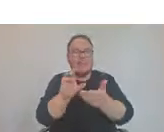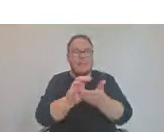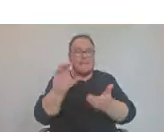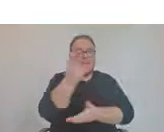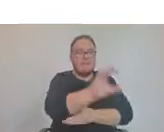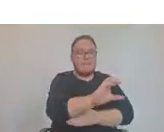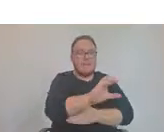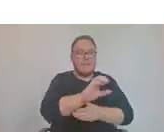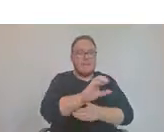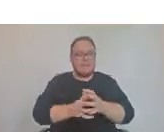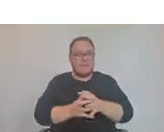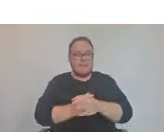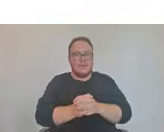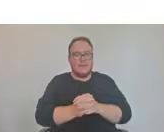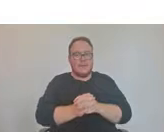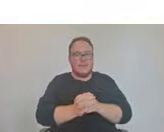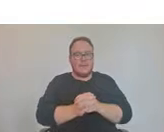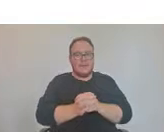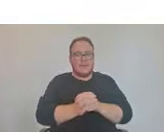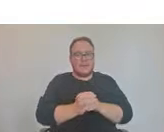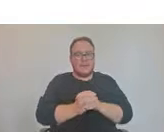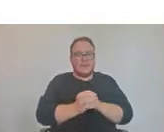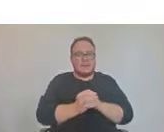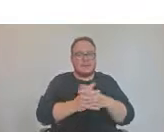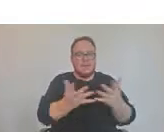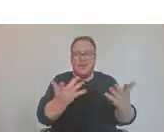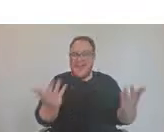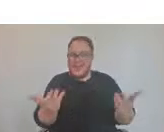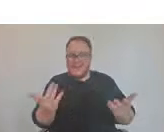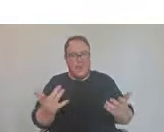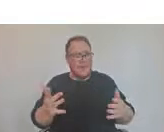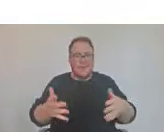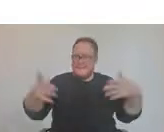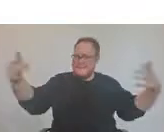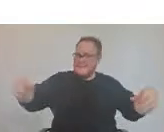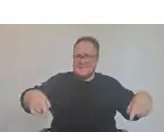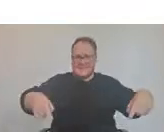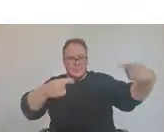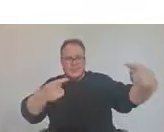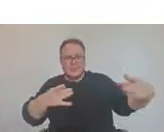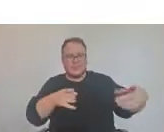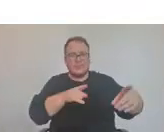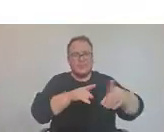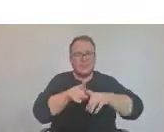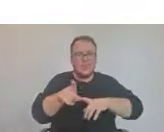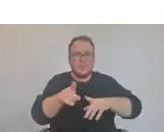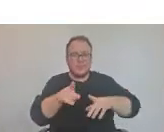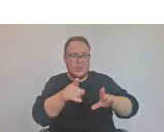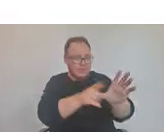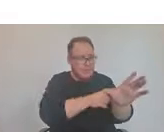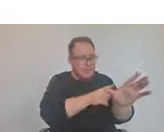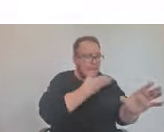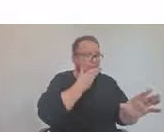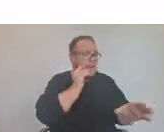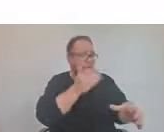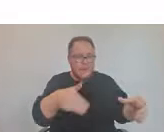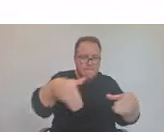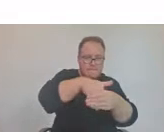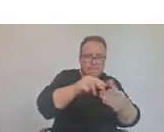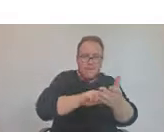public sector's biggest challenge at the moment. And actually having a pipeline of young people who want to aspire to careers in health and care